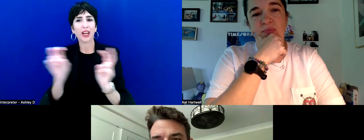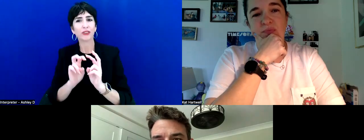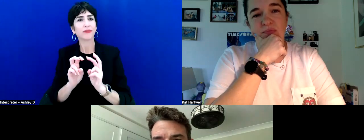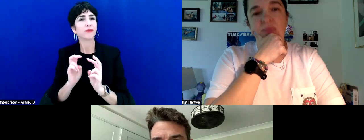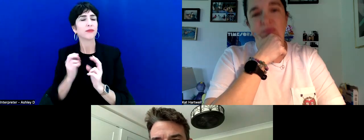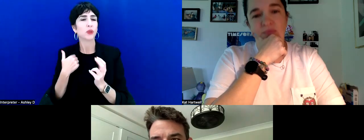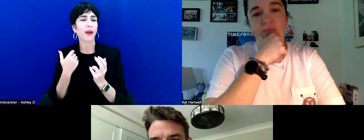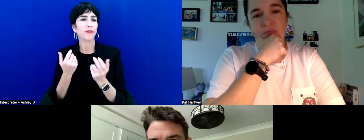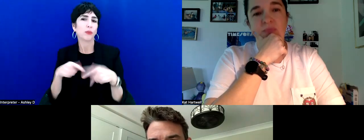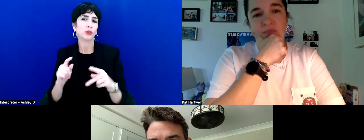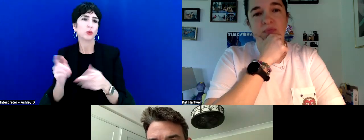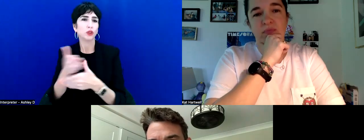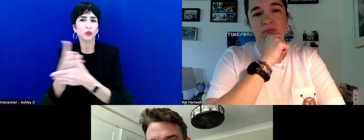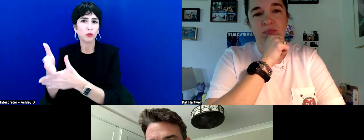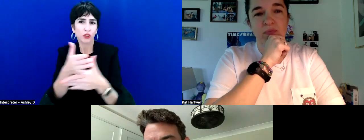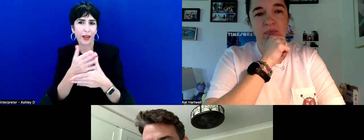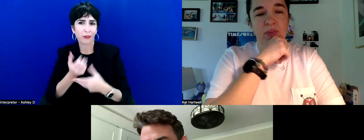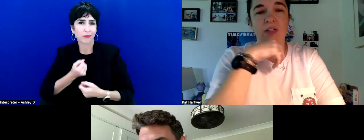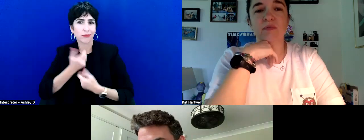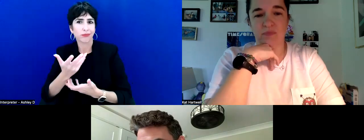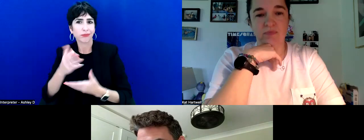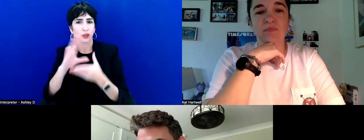opportunity to share stories with people, and